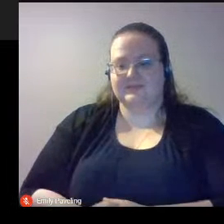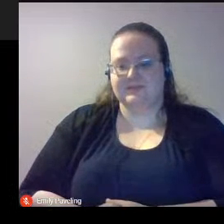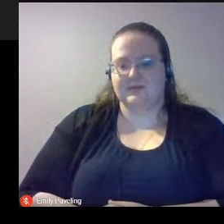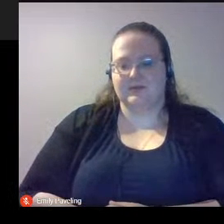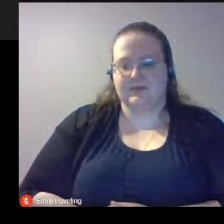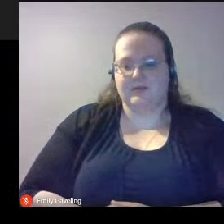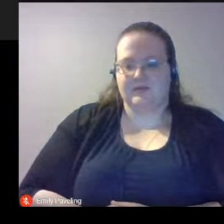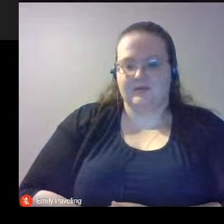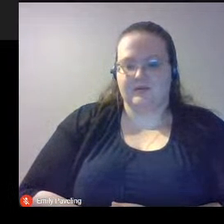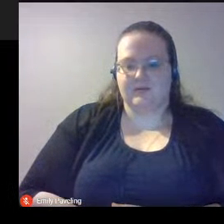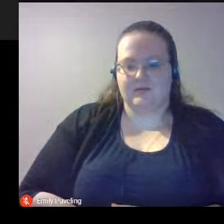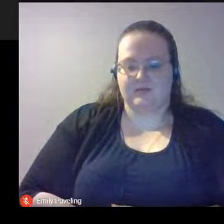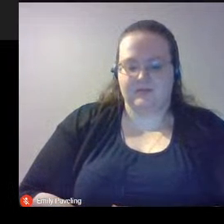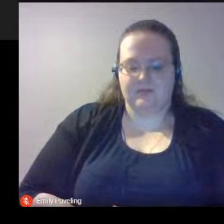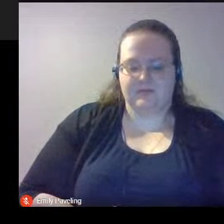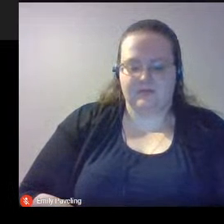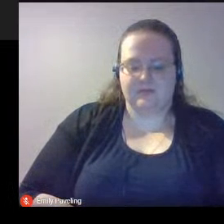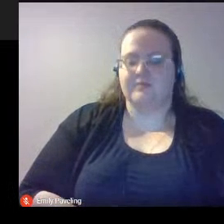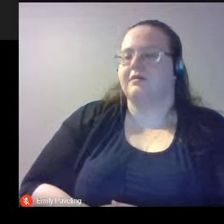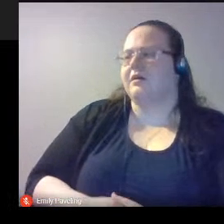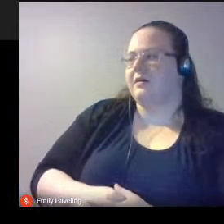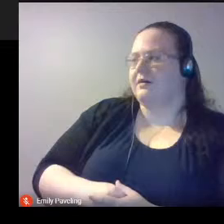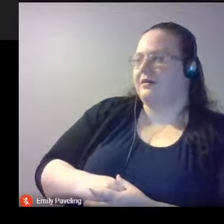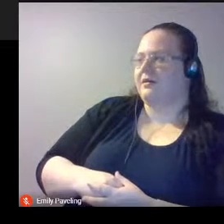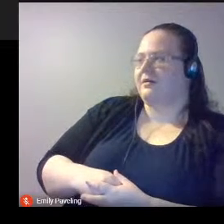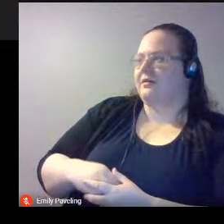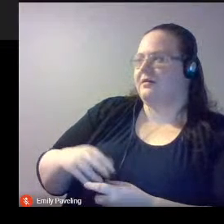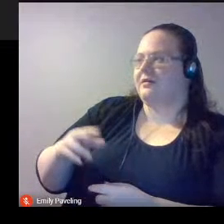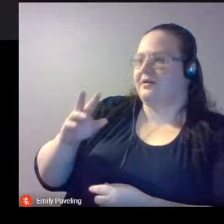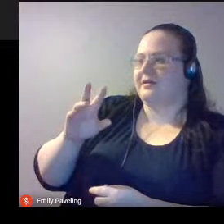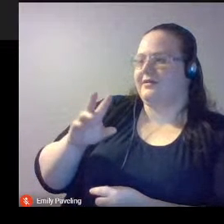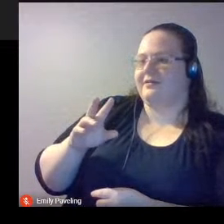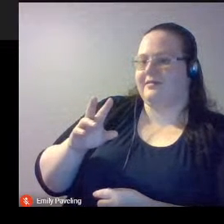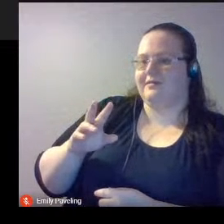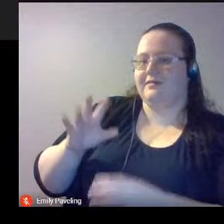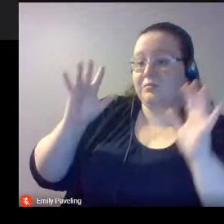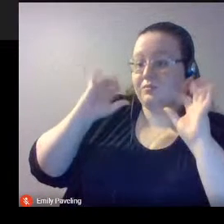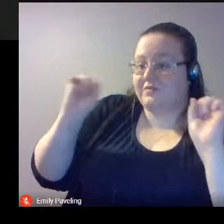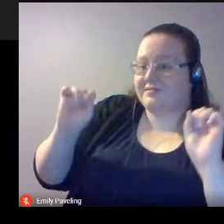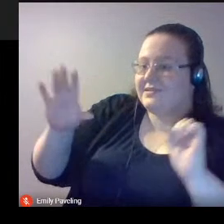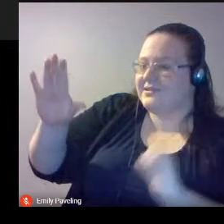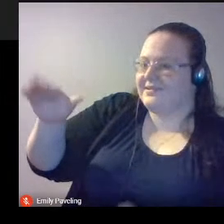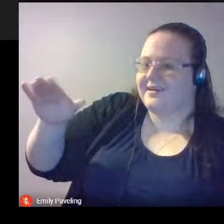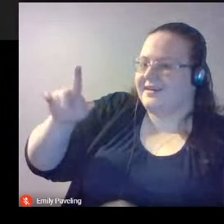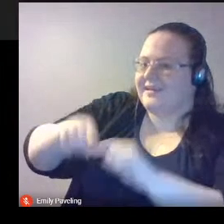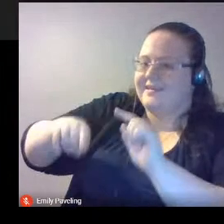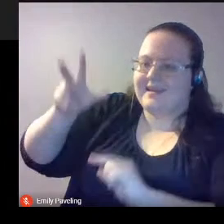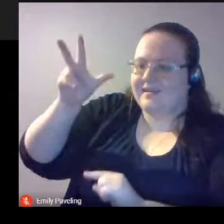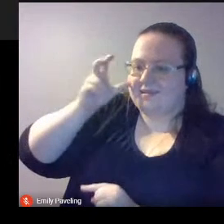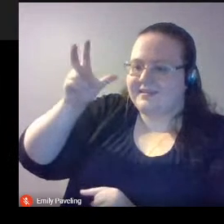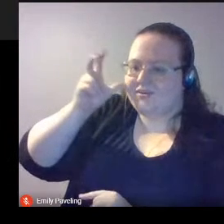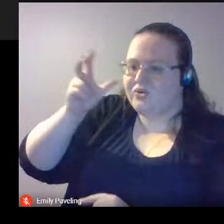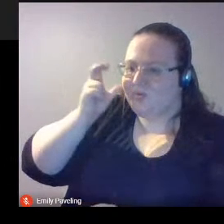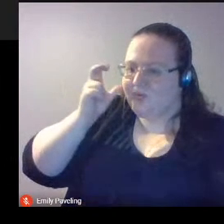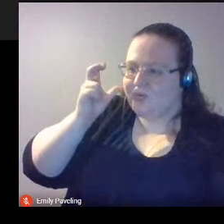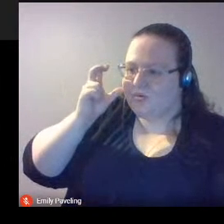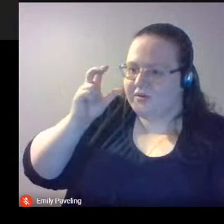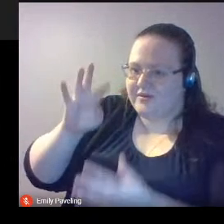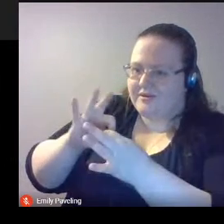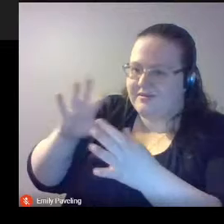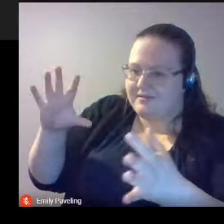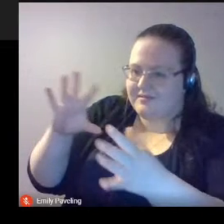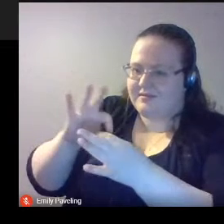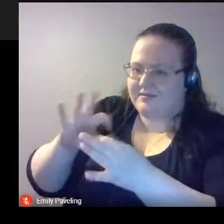Superintendent Ballo, we're losing your connection a little bit, so it's been difficult to hear you.